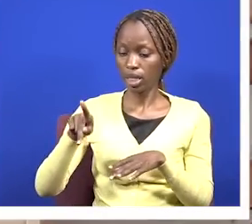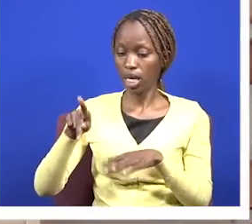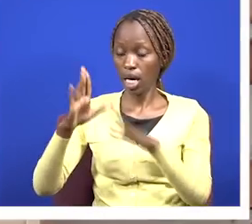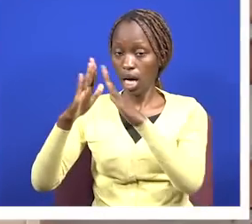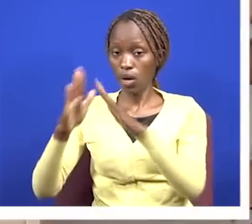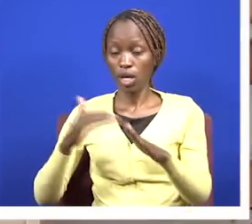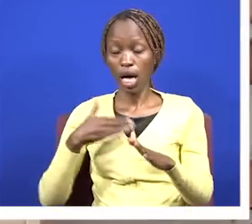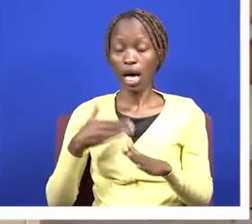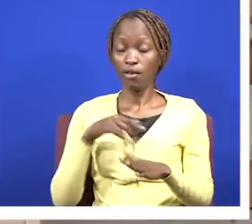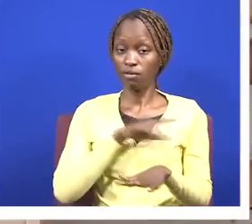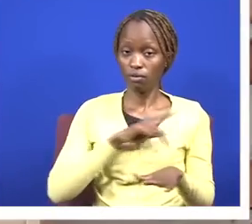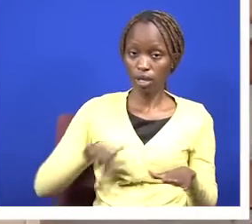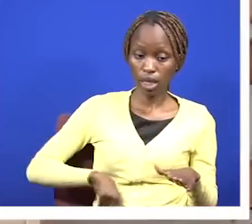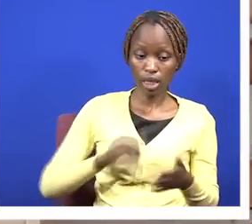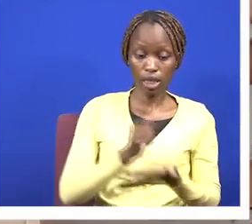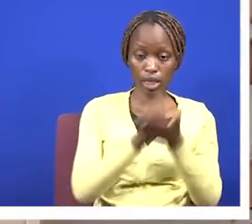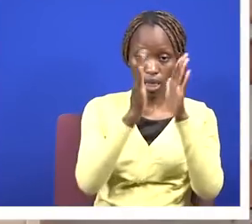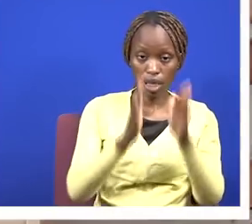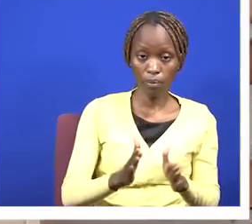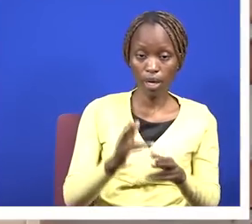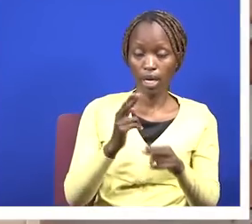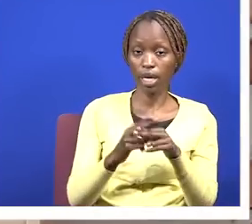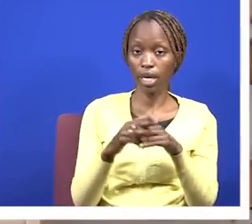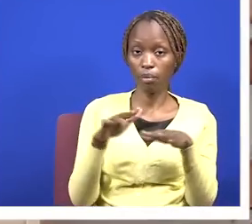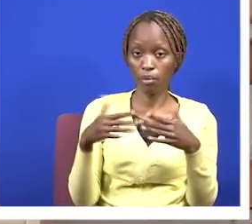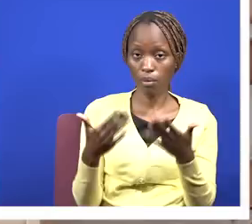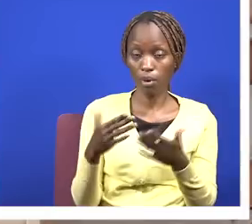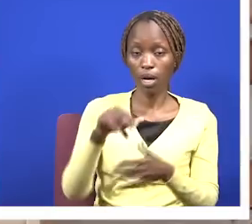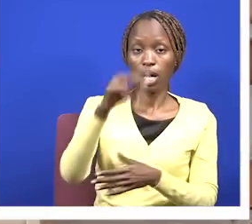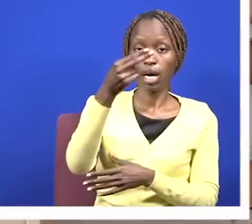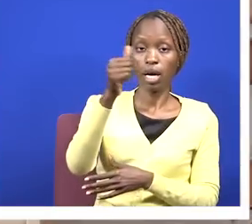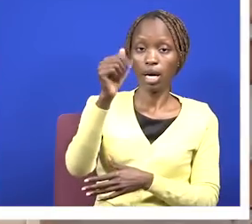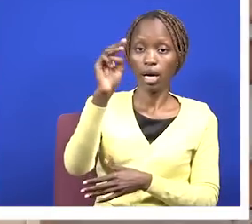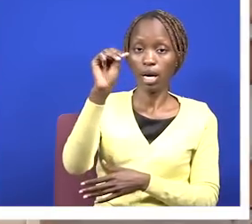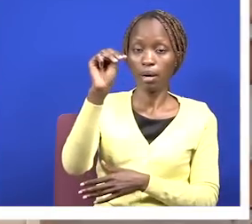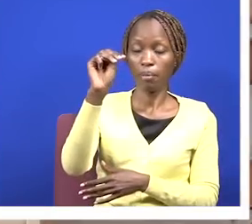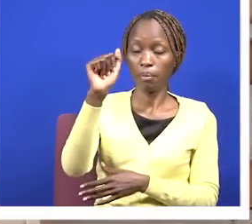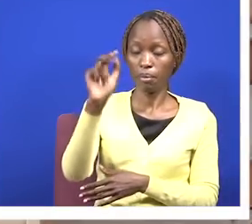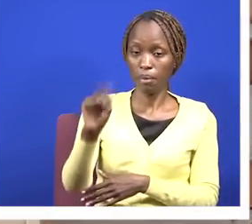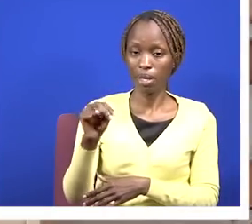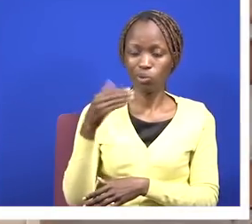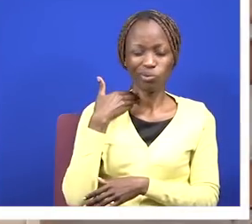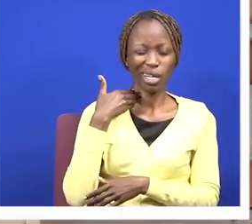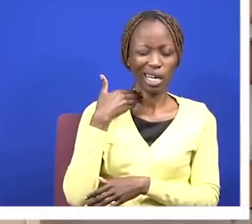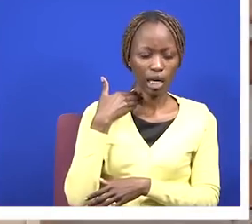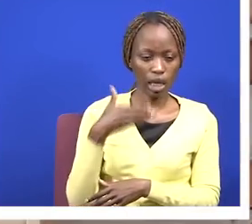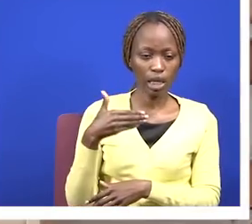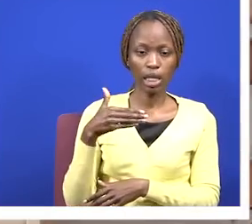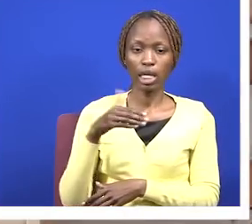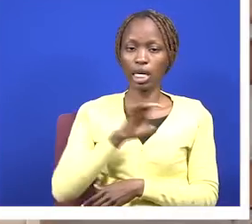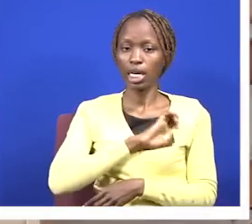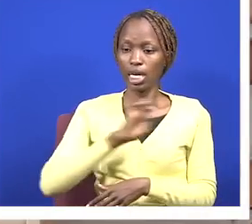a wicked man. His name was Haman. hated Mordecai